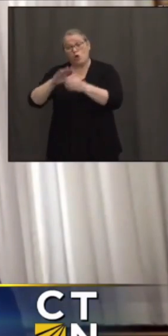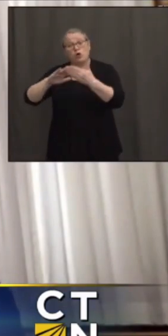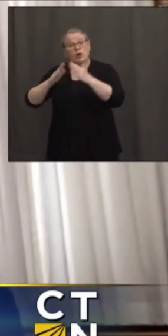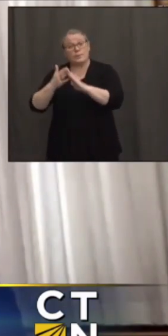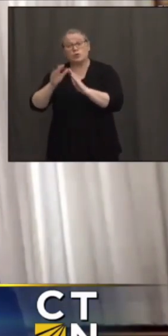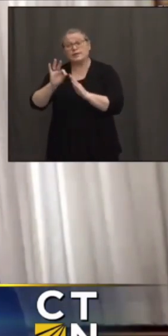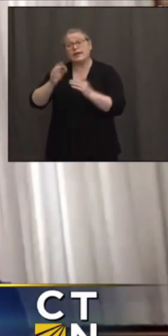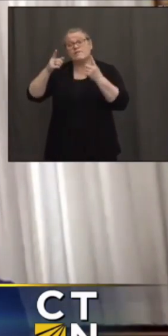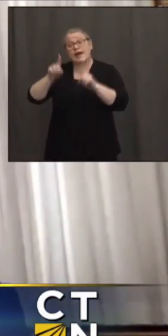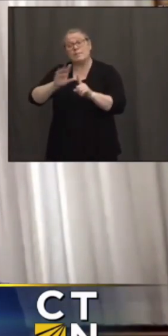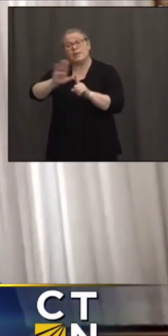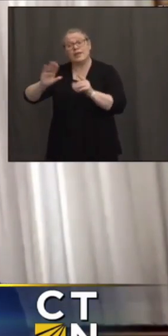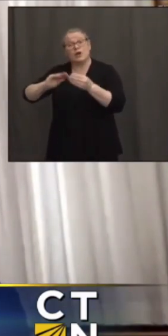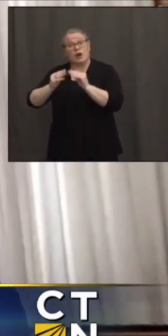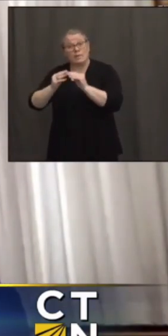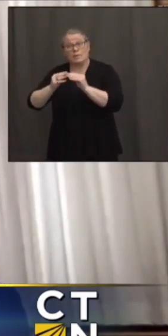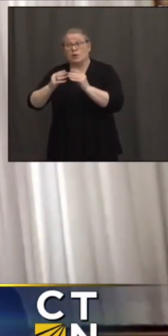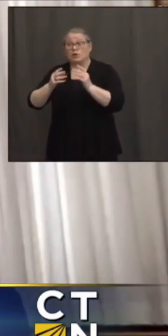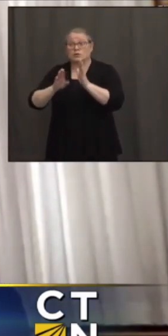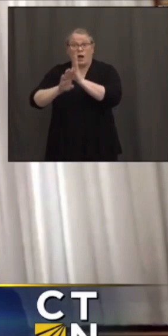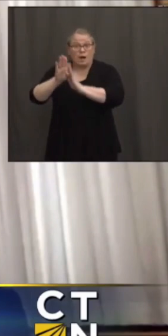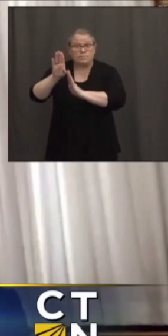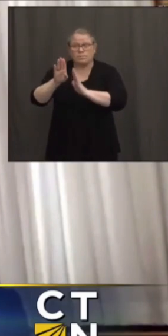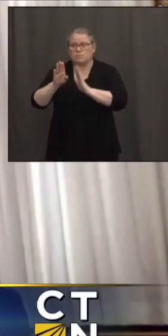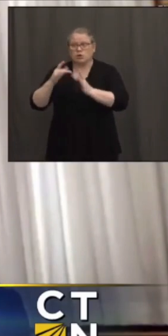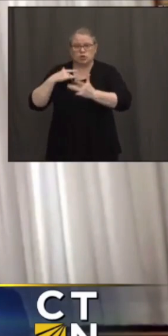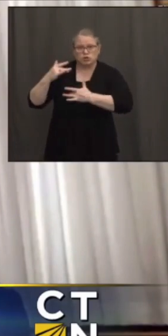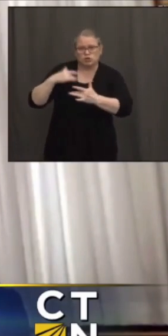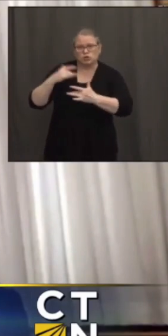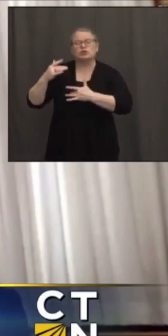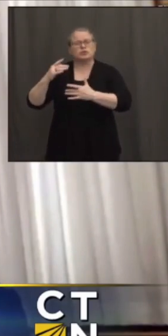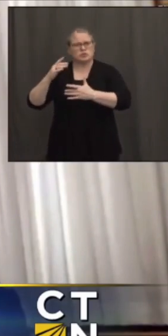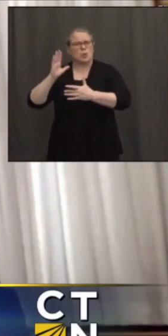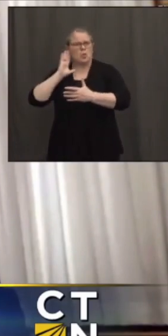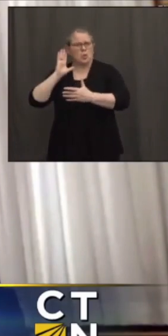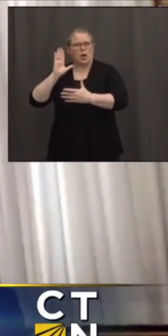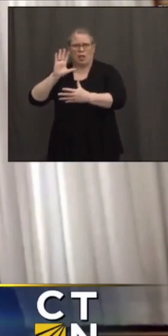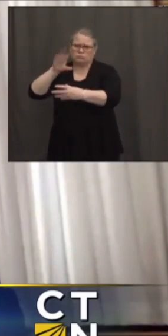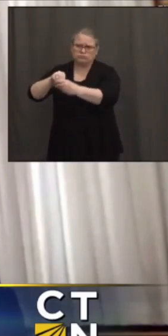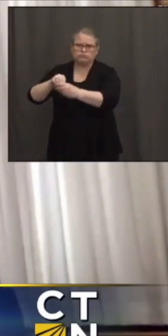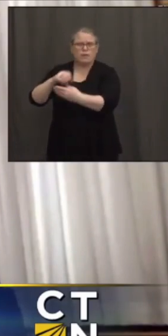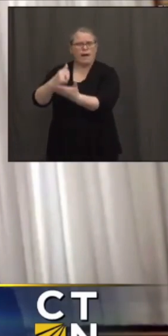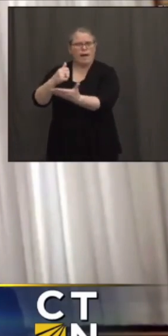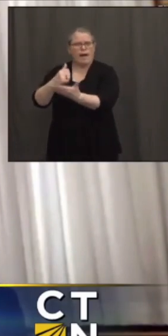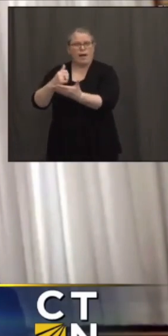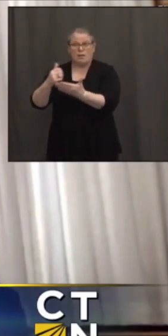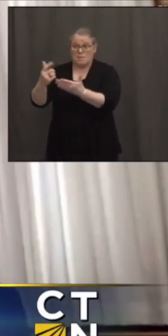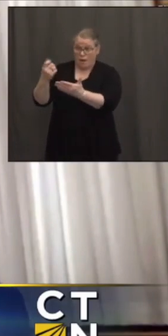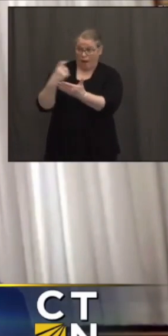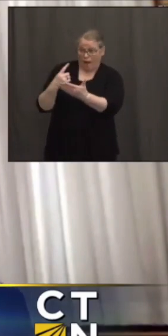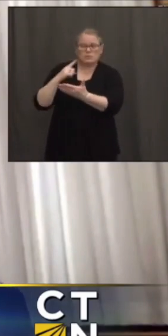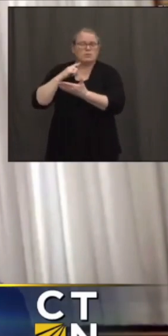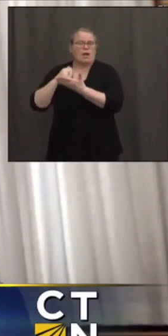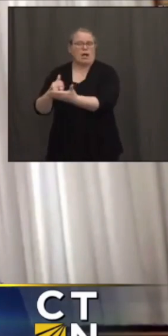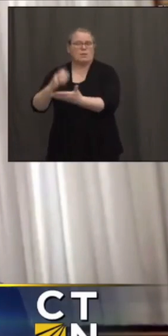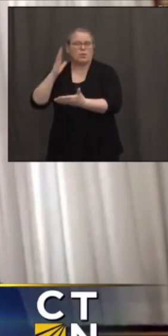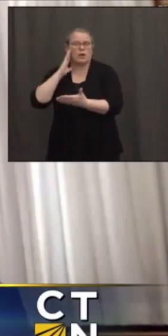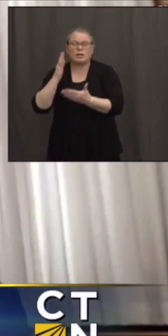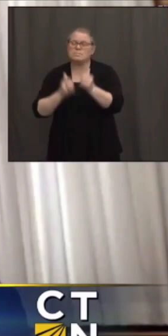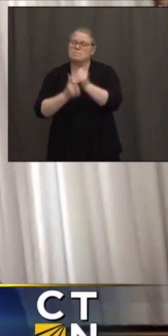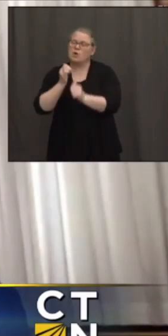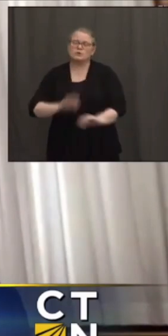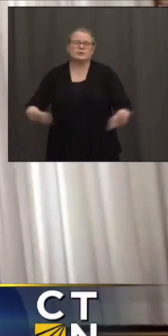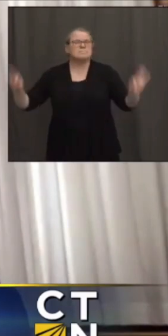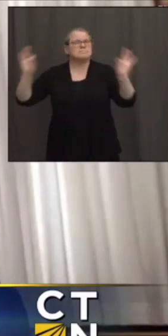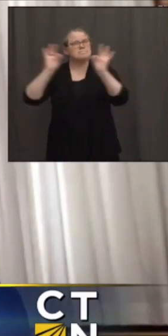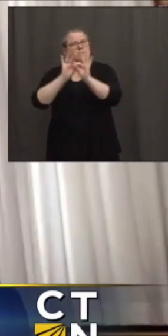help them in whatever ways requested. But as the governor alluded to at the end there, the most important thing is to keep driving forward on the vaccinations,